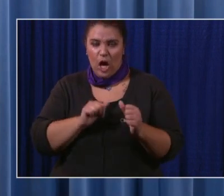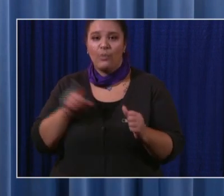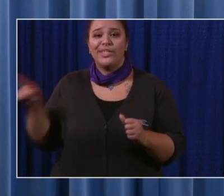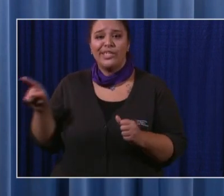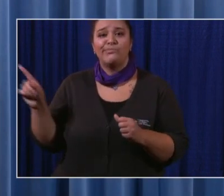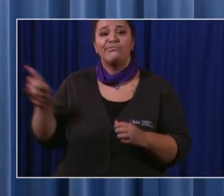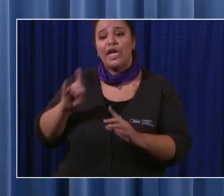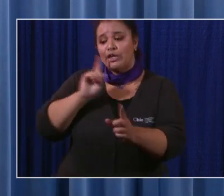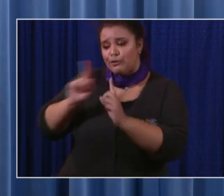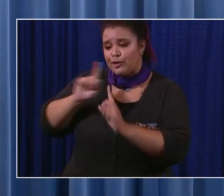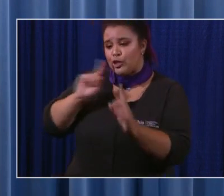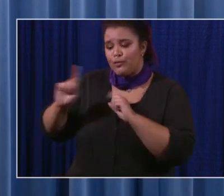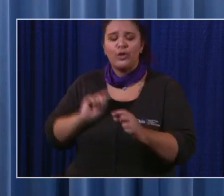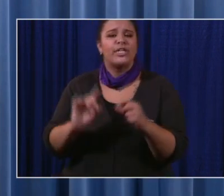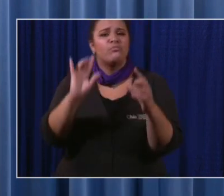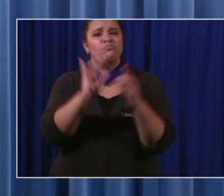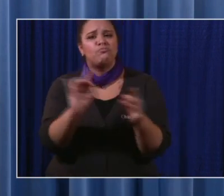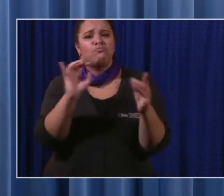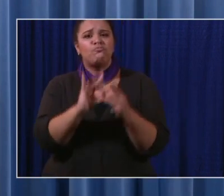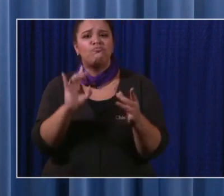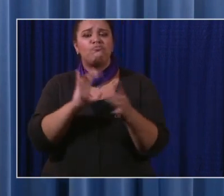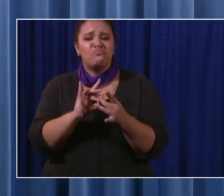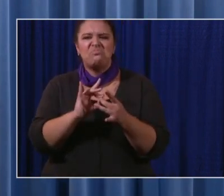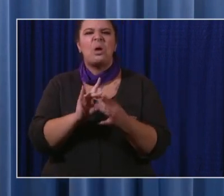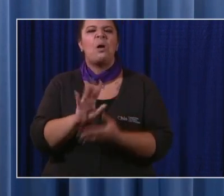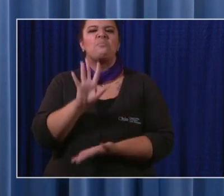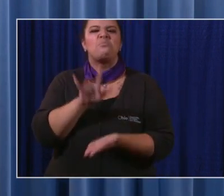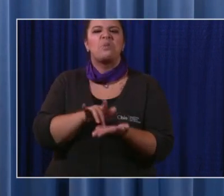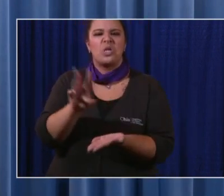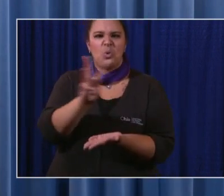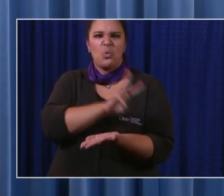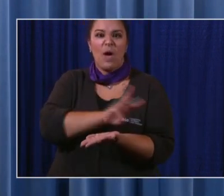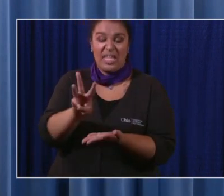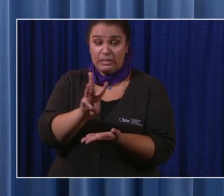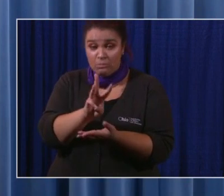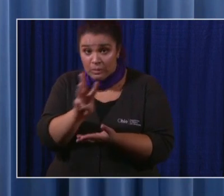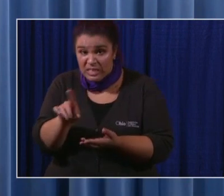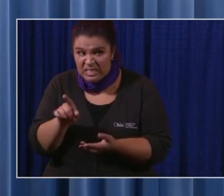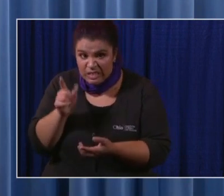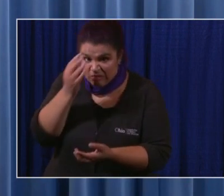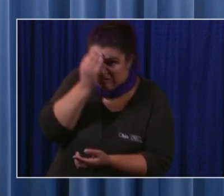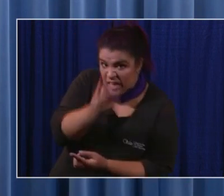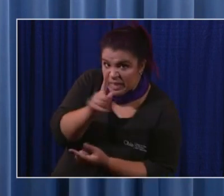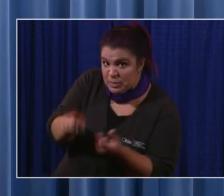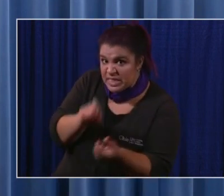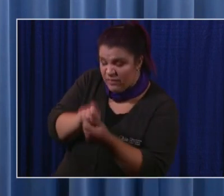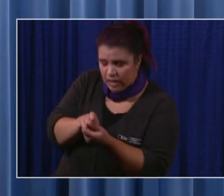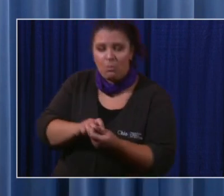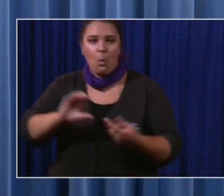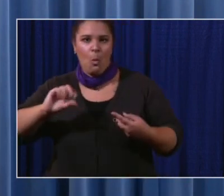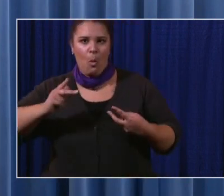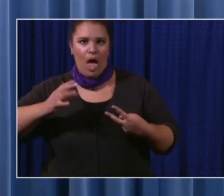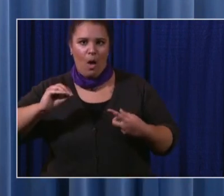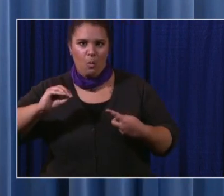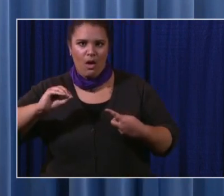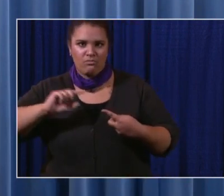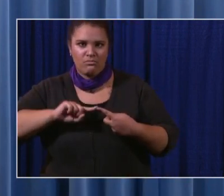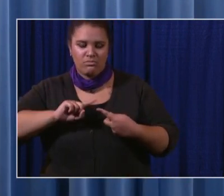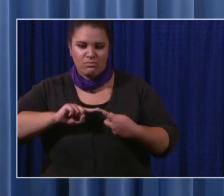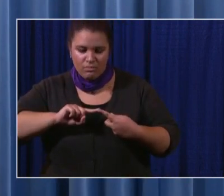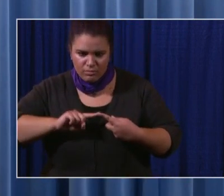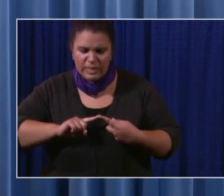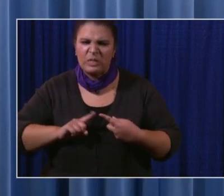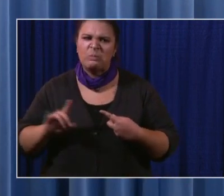Midwest states, that he's worried about with COVID-19 cases. He warned that if